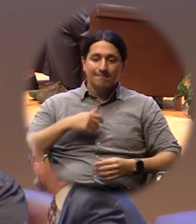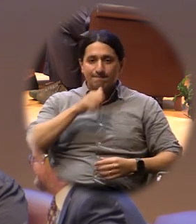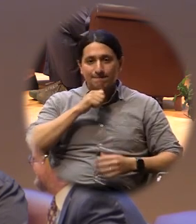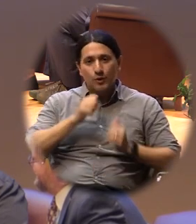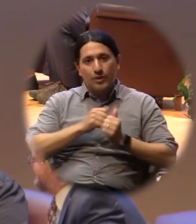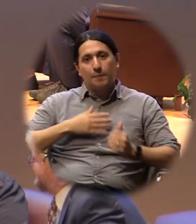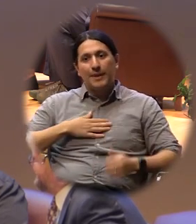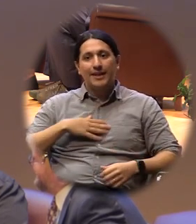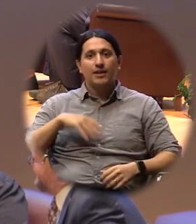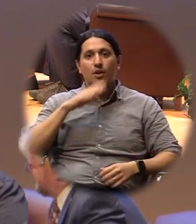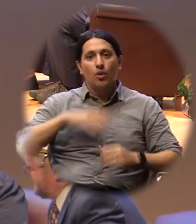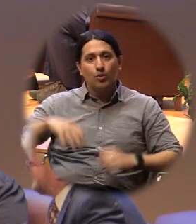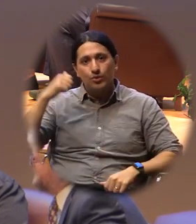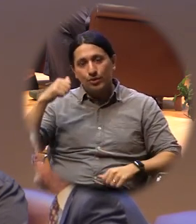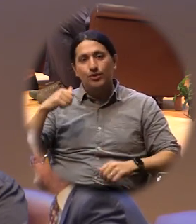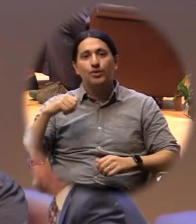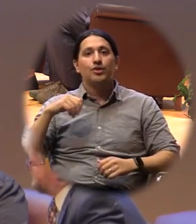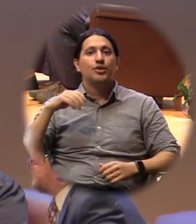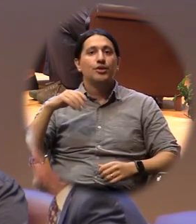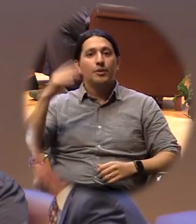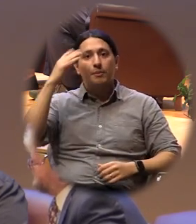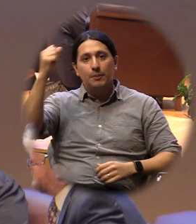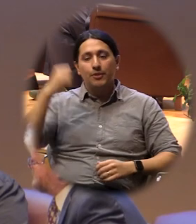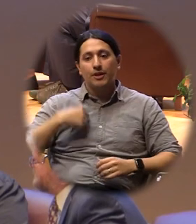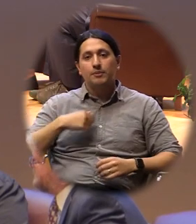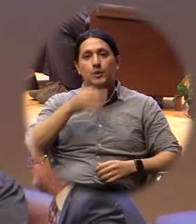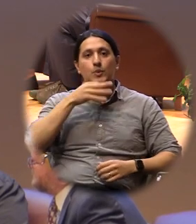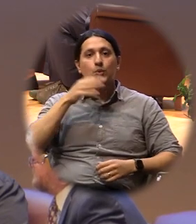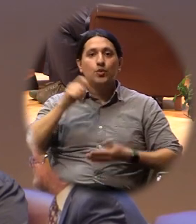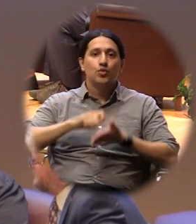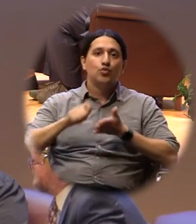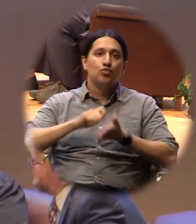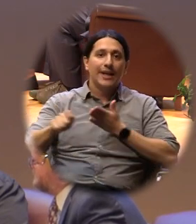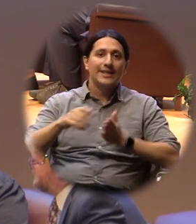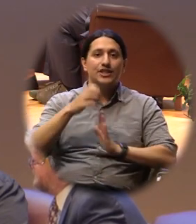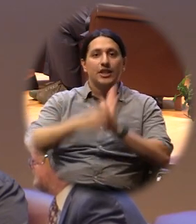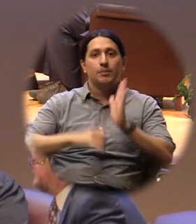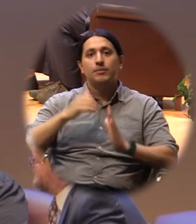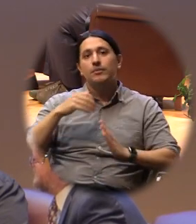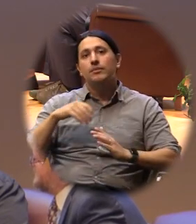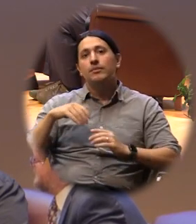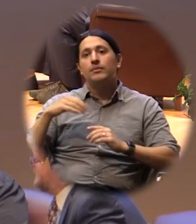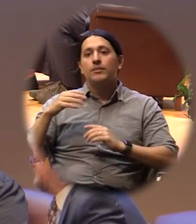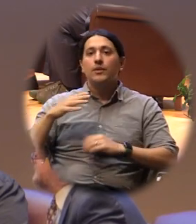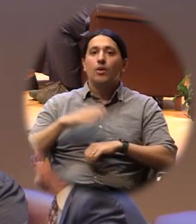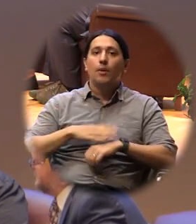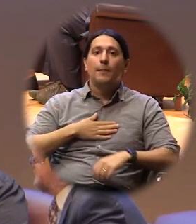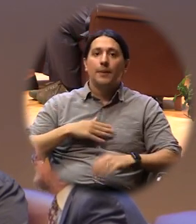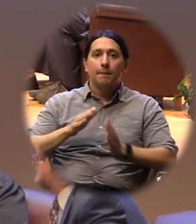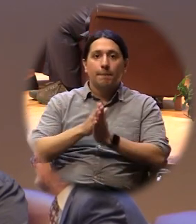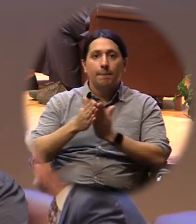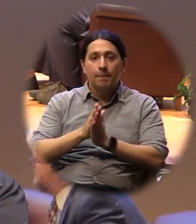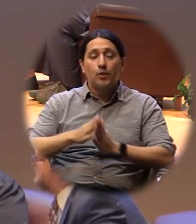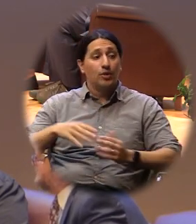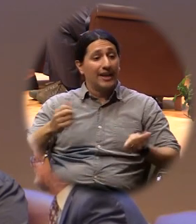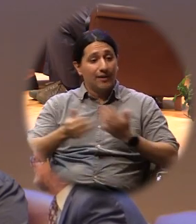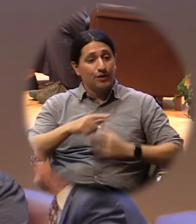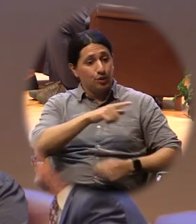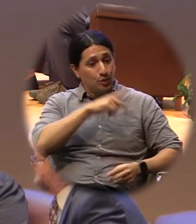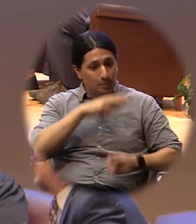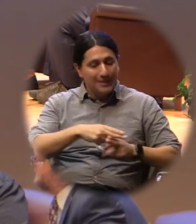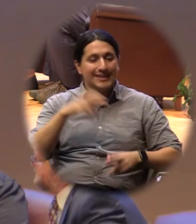about to write the chapter of my book on race. And so not all of the names that you mentioned, absolutely, I totally concur with